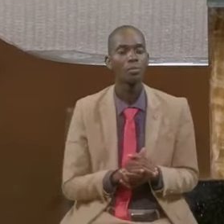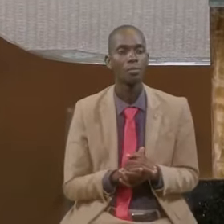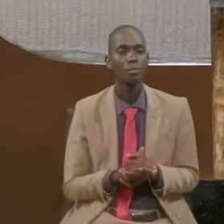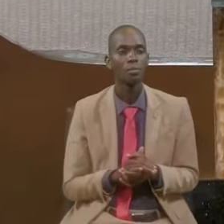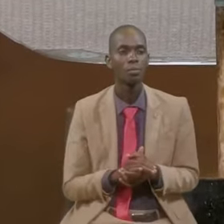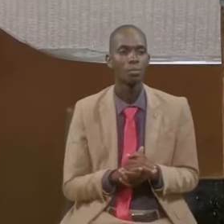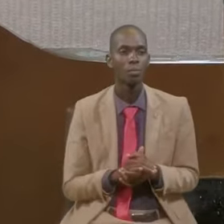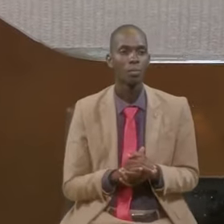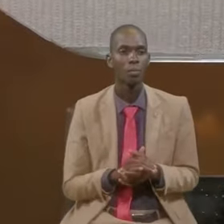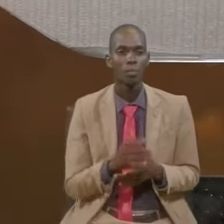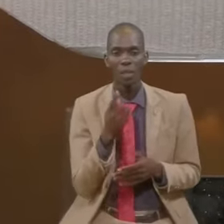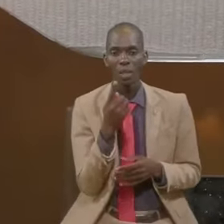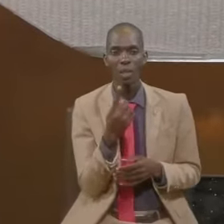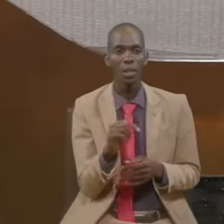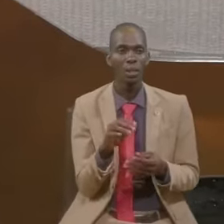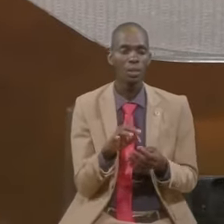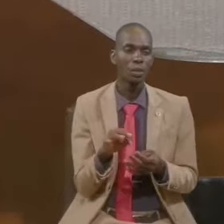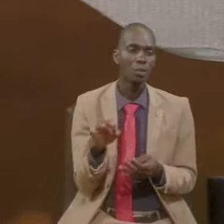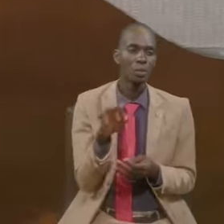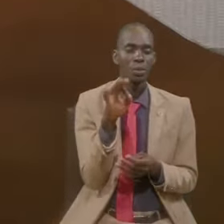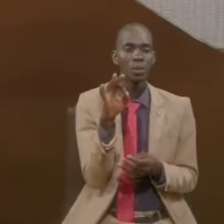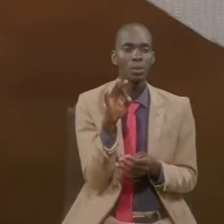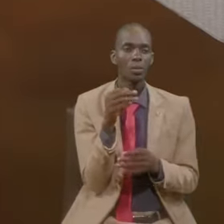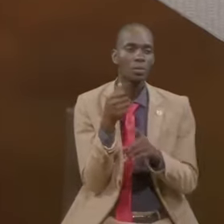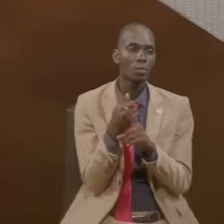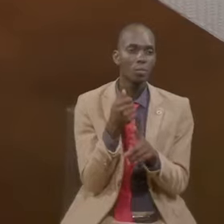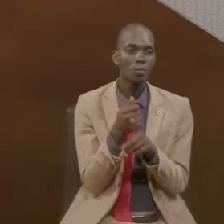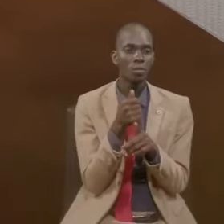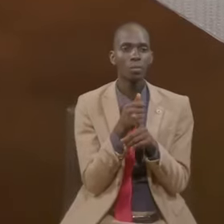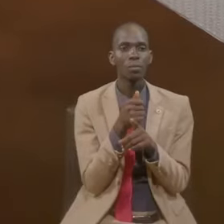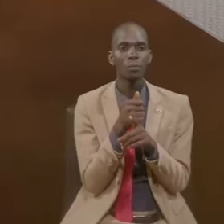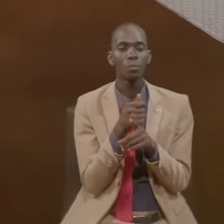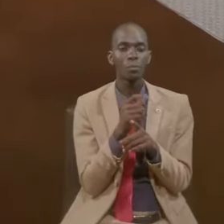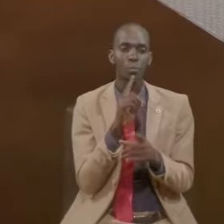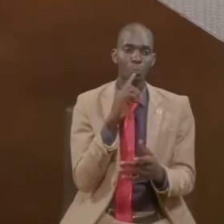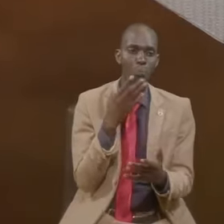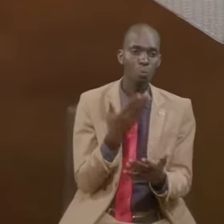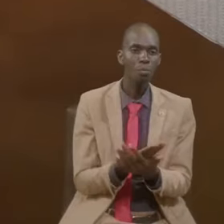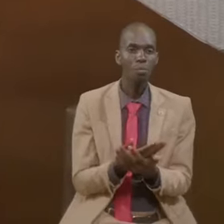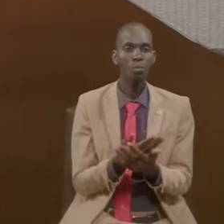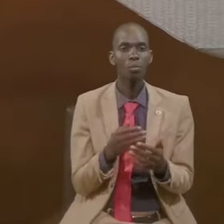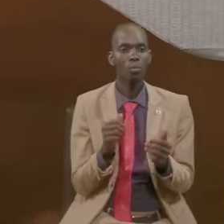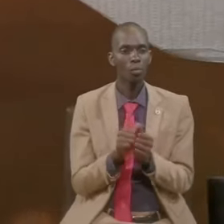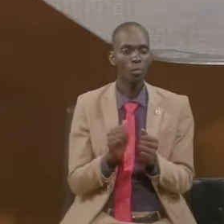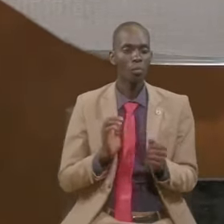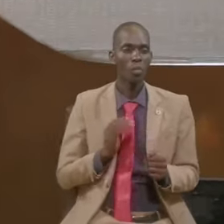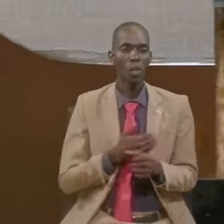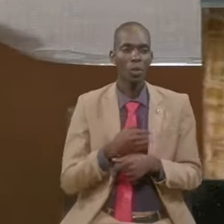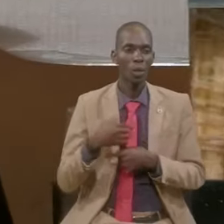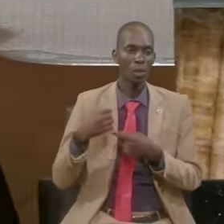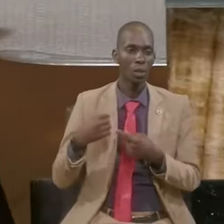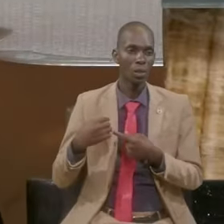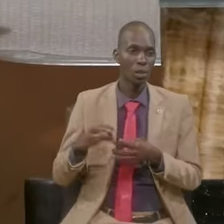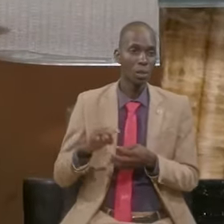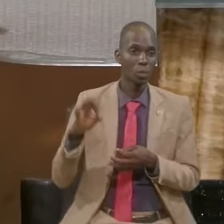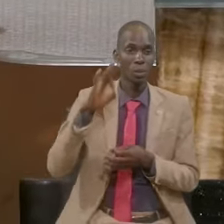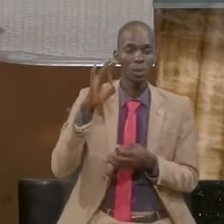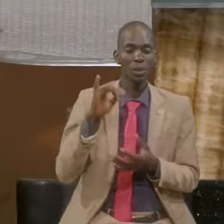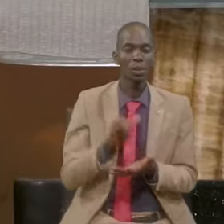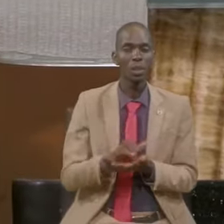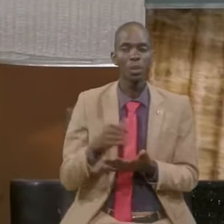verse 16, the spirit himself beareth witness with our spirit that we are